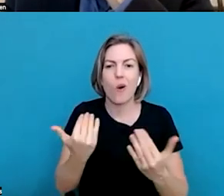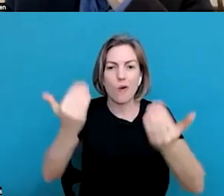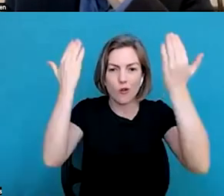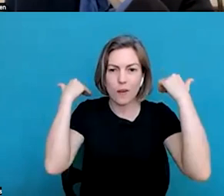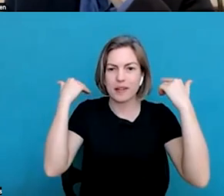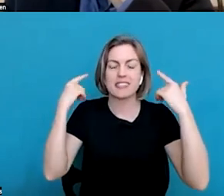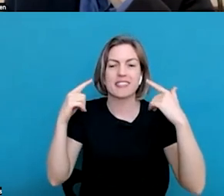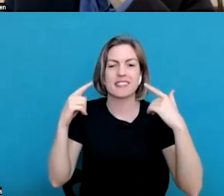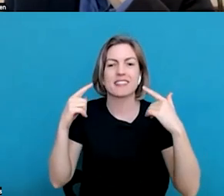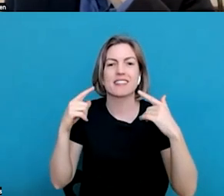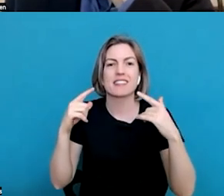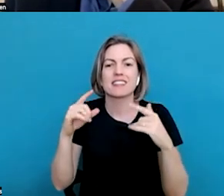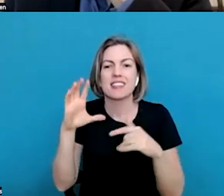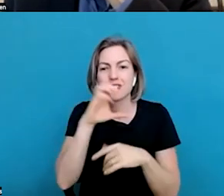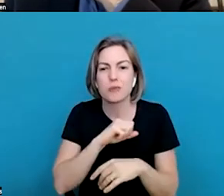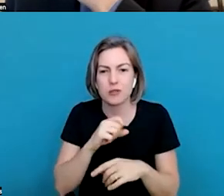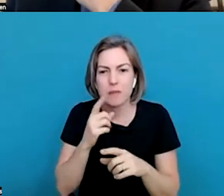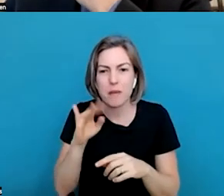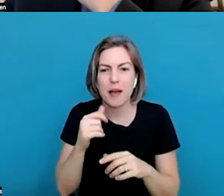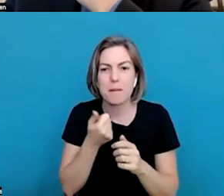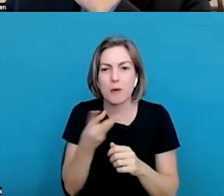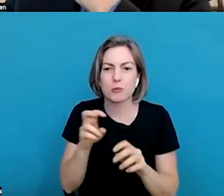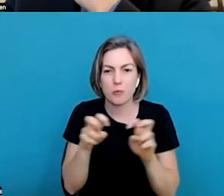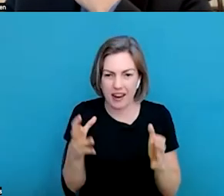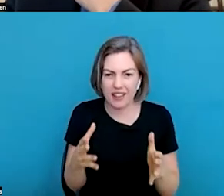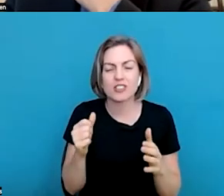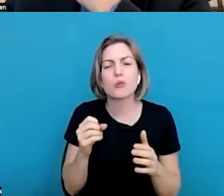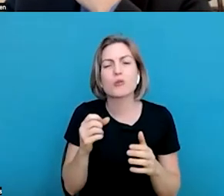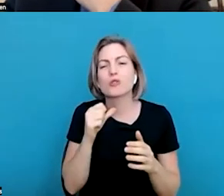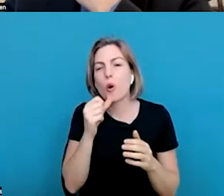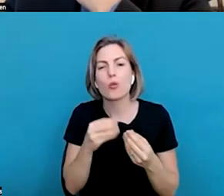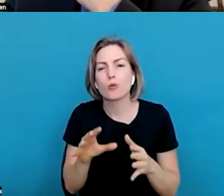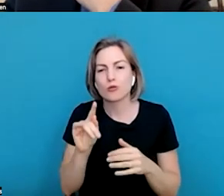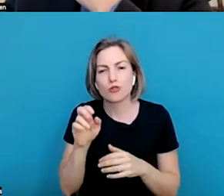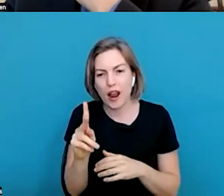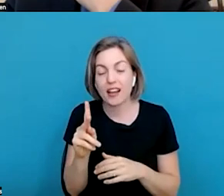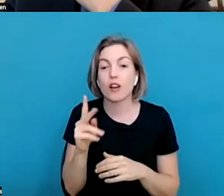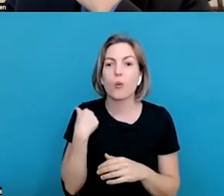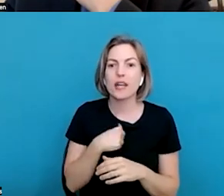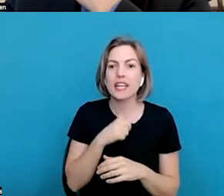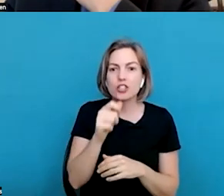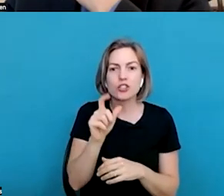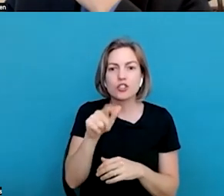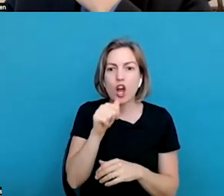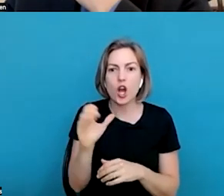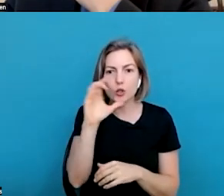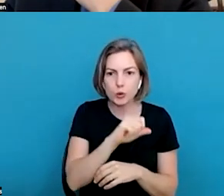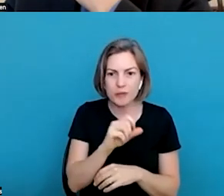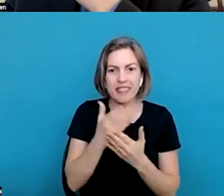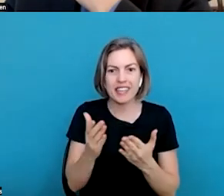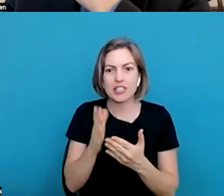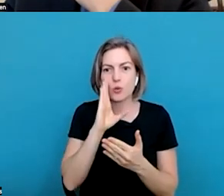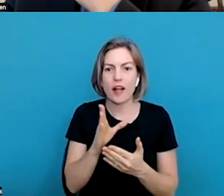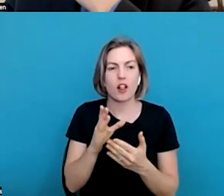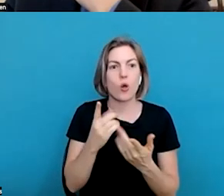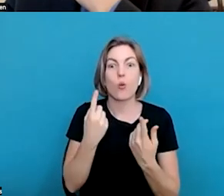assertion from multiple panelists. So I just don't want to lose track of that, where we really should not assume that things are going to work